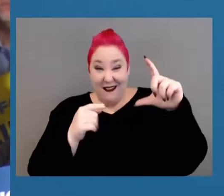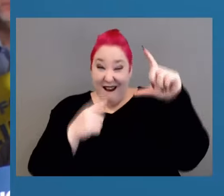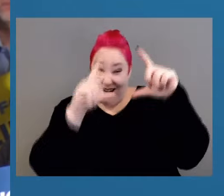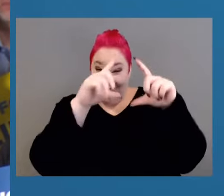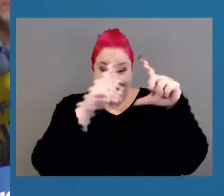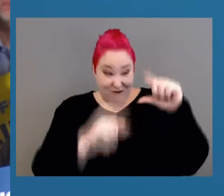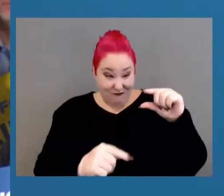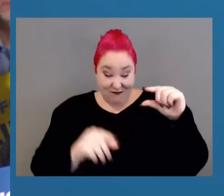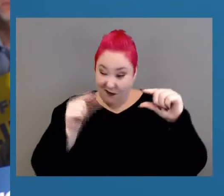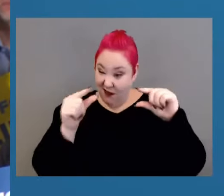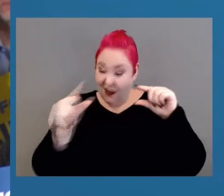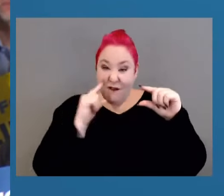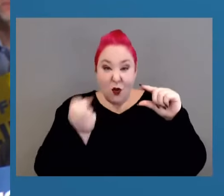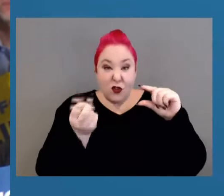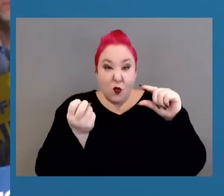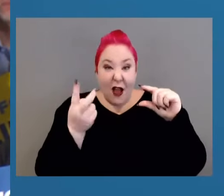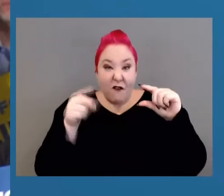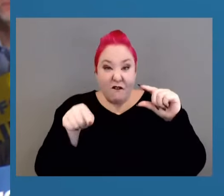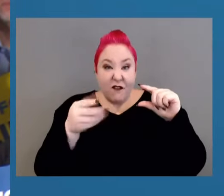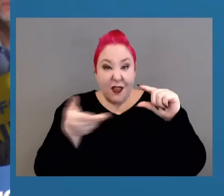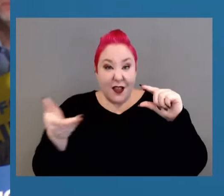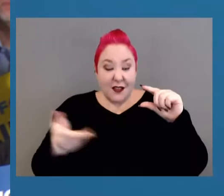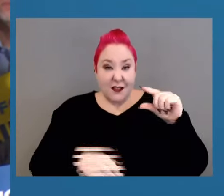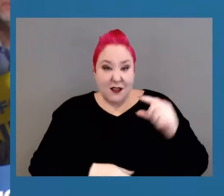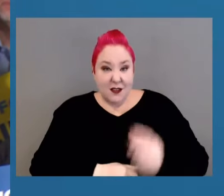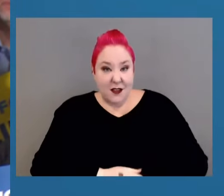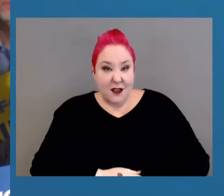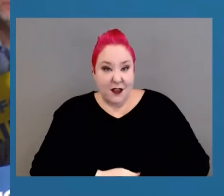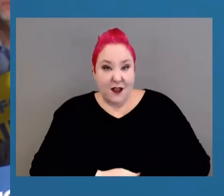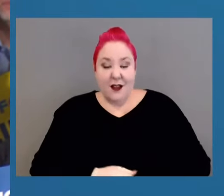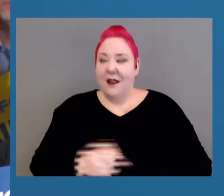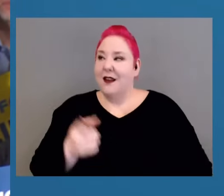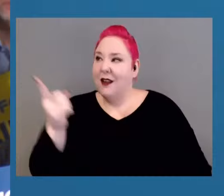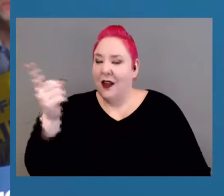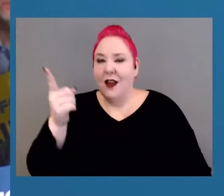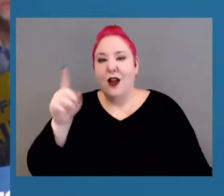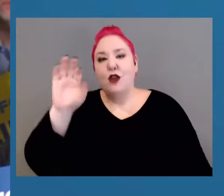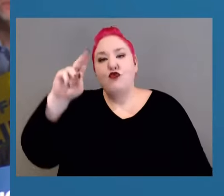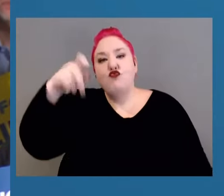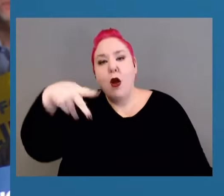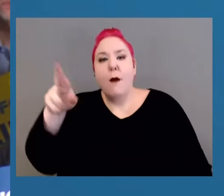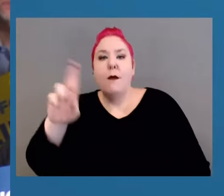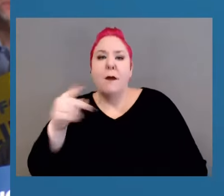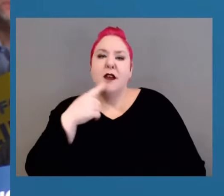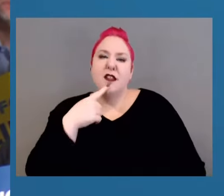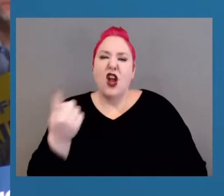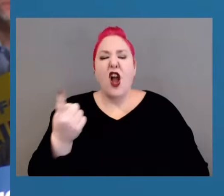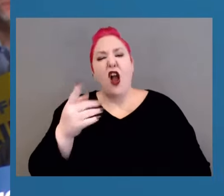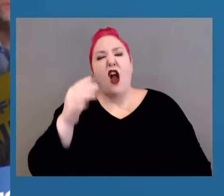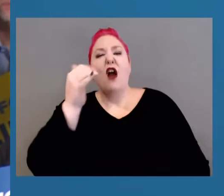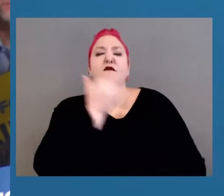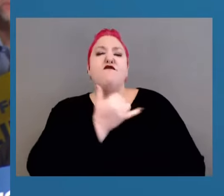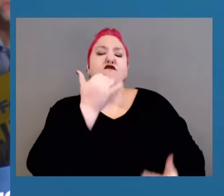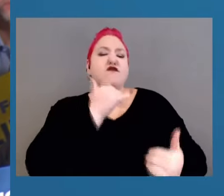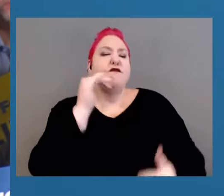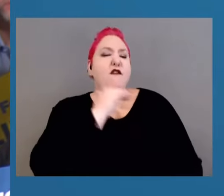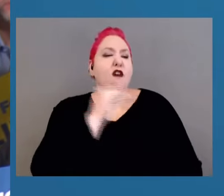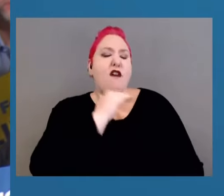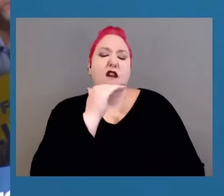Trump and his Republican friends cry fraud when talking about